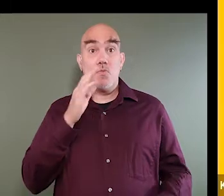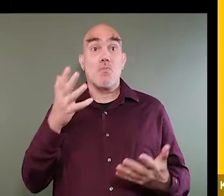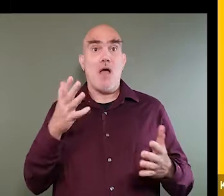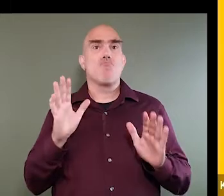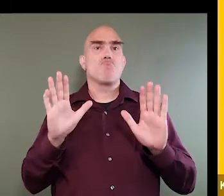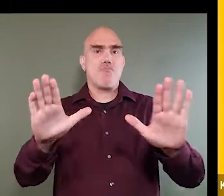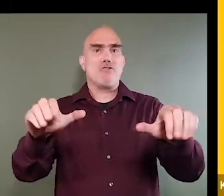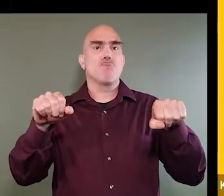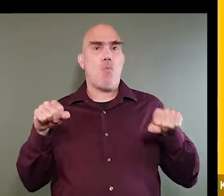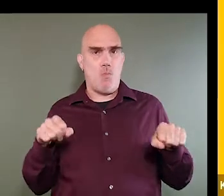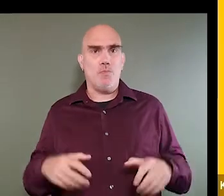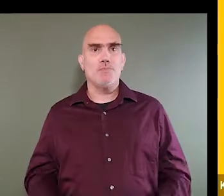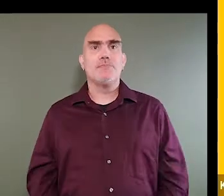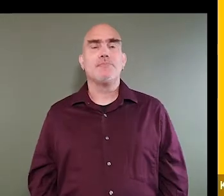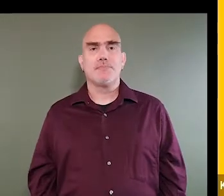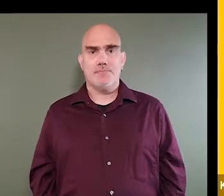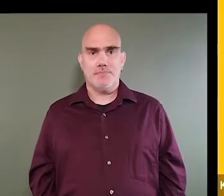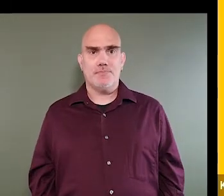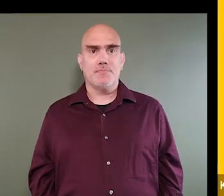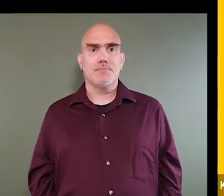row.